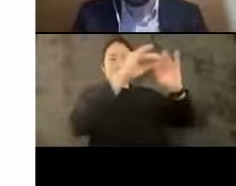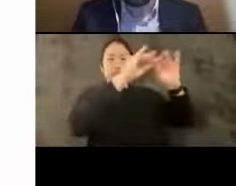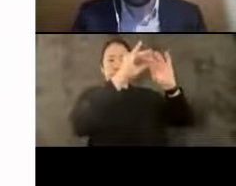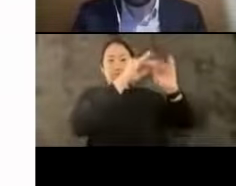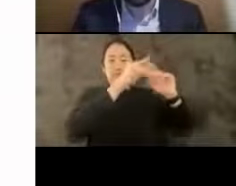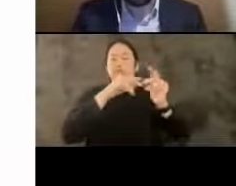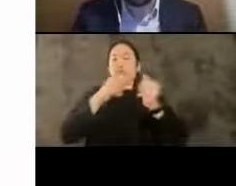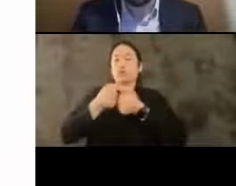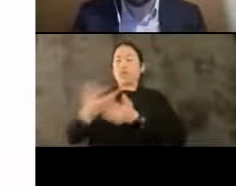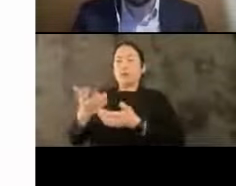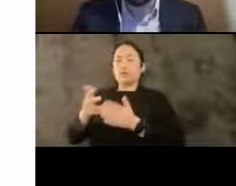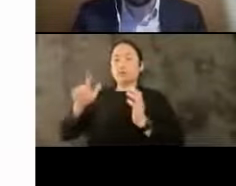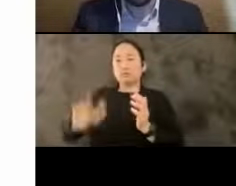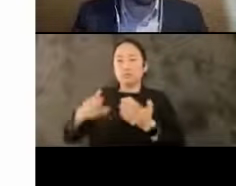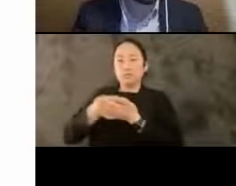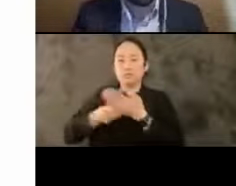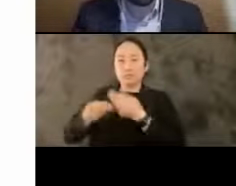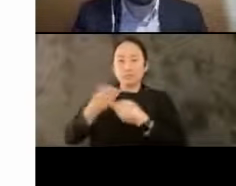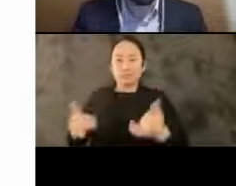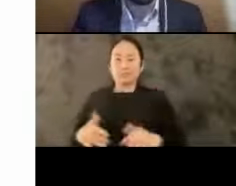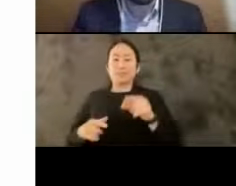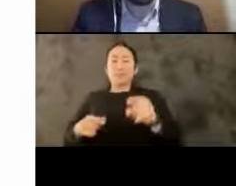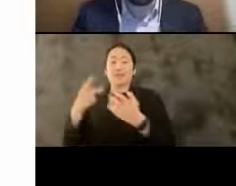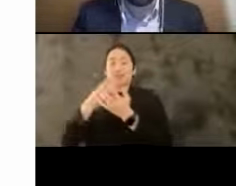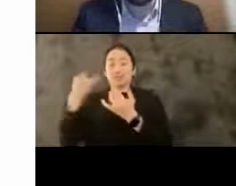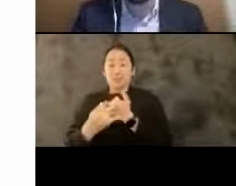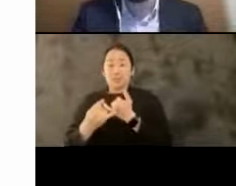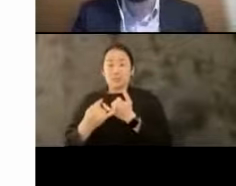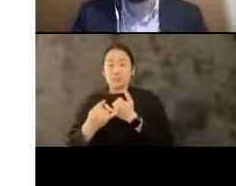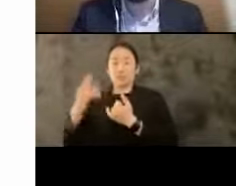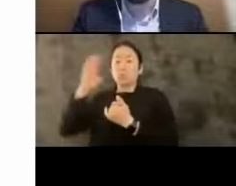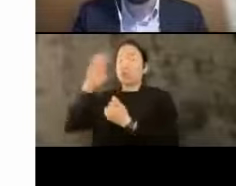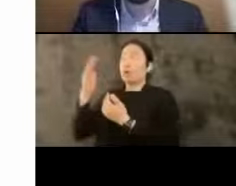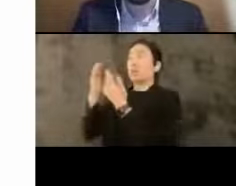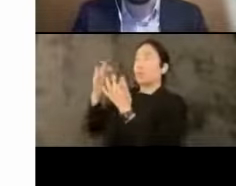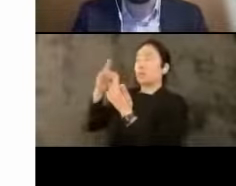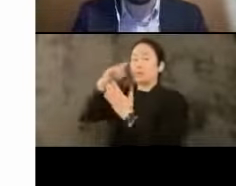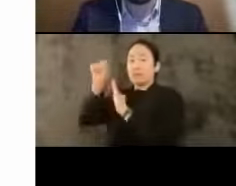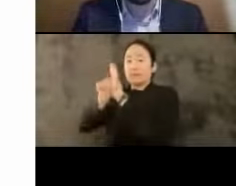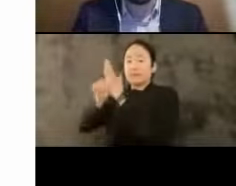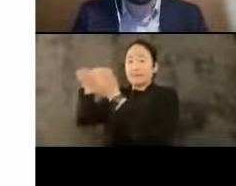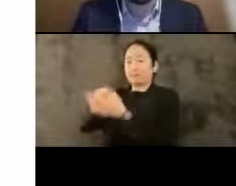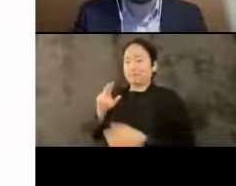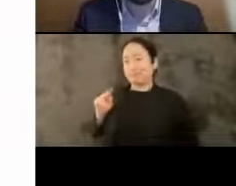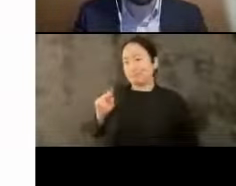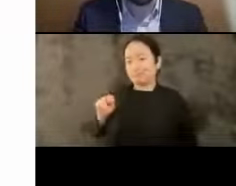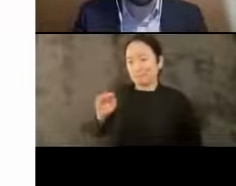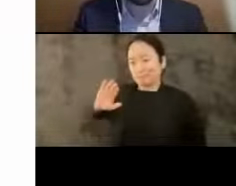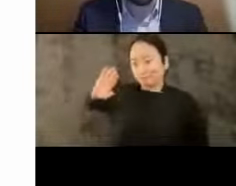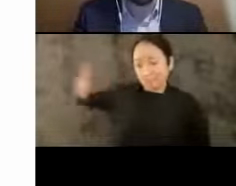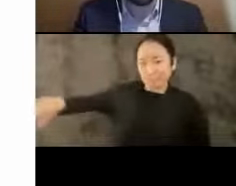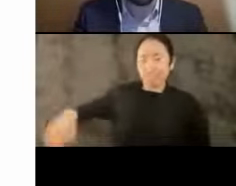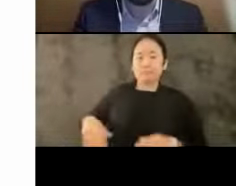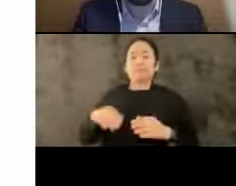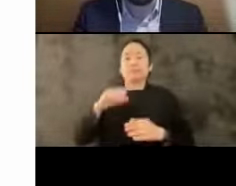So this project is not counting on state funding. And Carrie will get to this actually almost at the very end